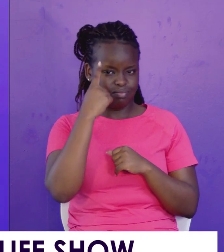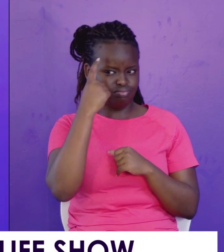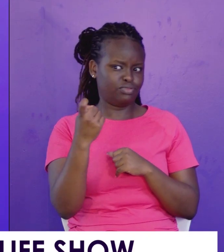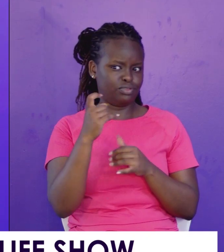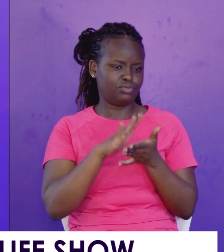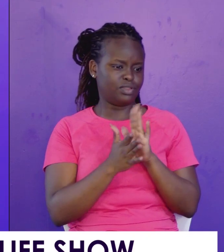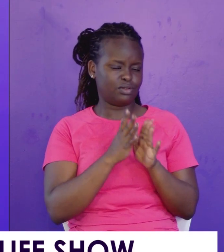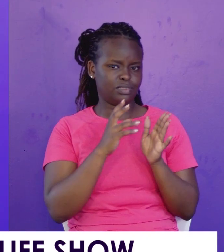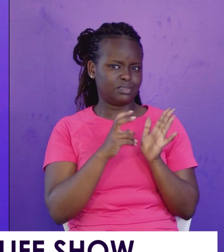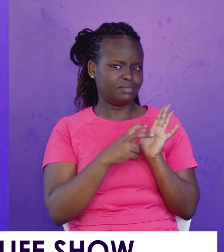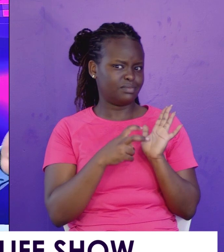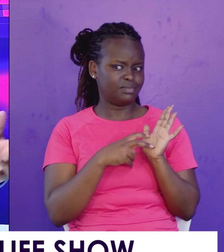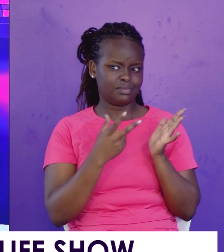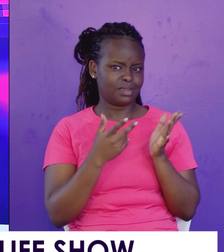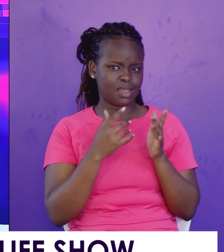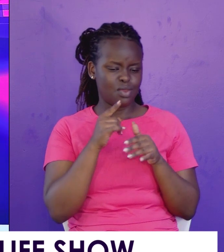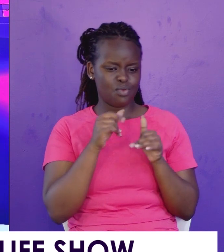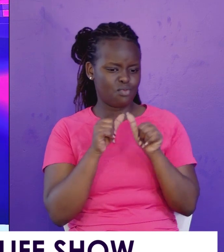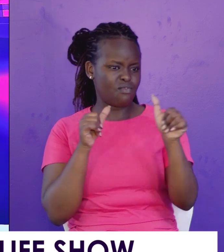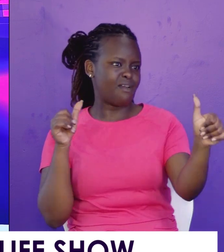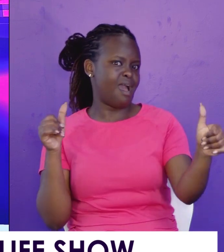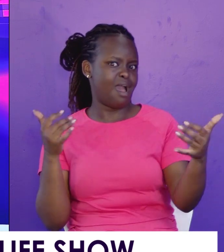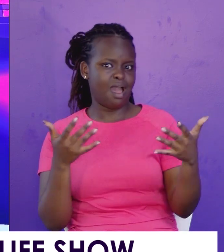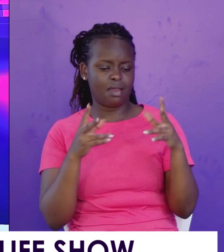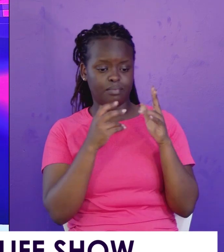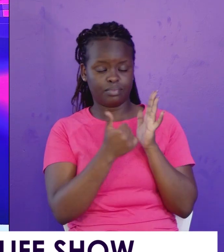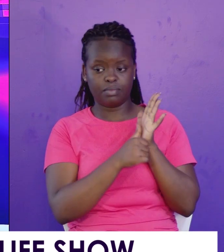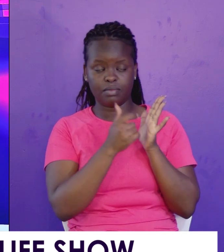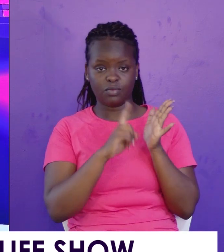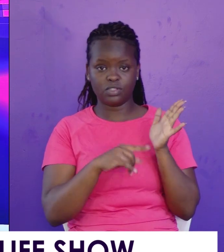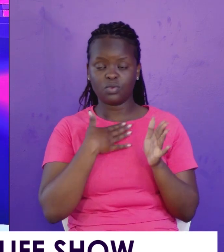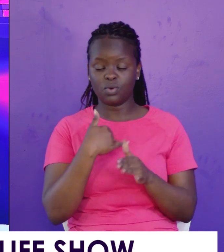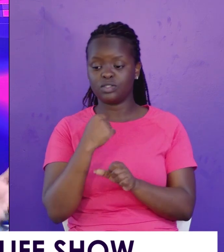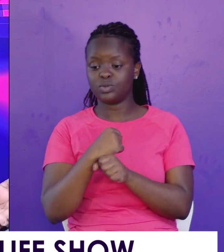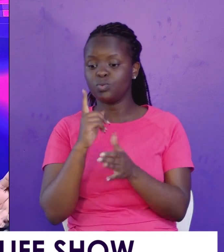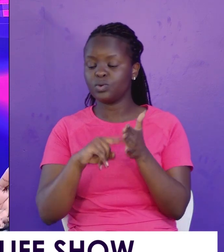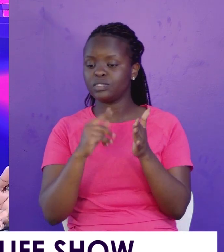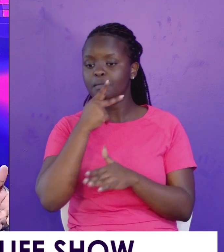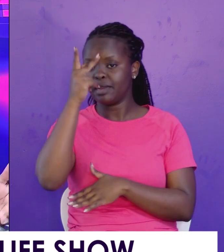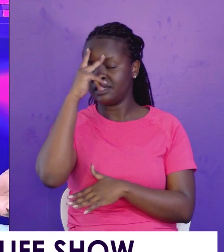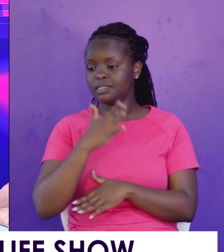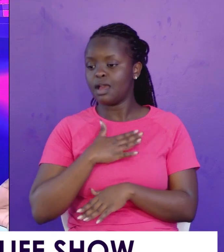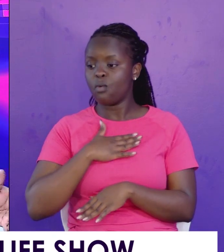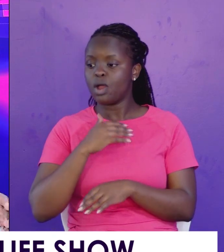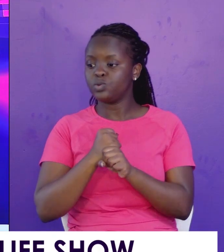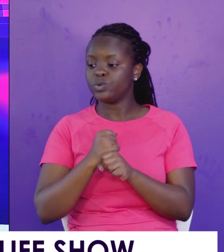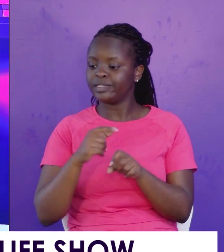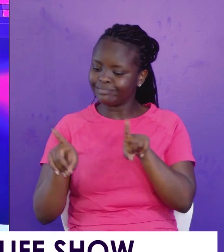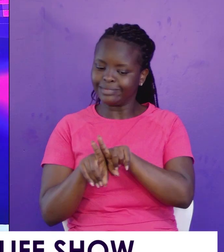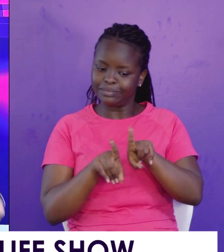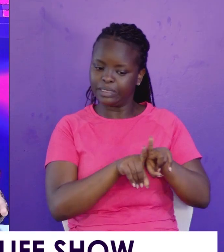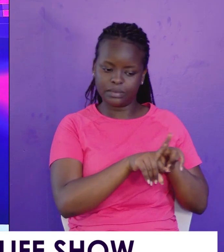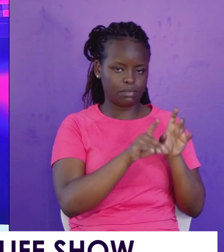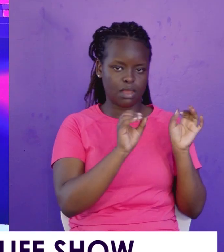really go that far? No, the issue is just we don't want to do what our parents are doing. We want to be different. We want to be seen